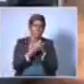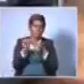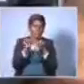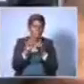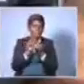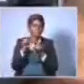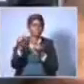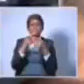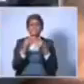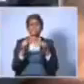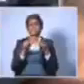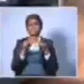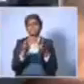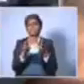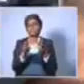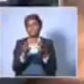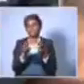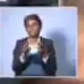a different turn altogether,